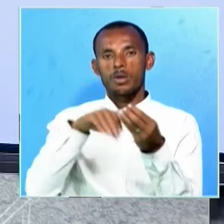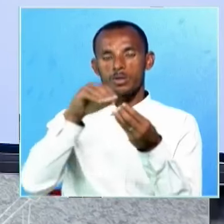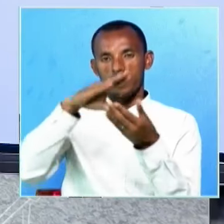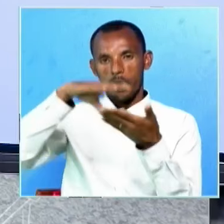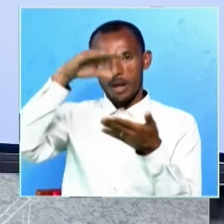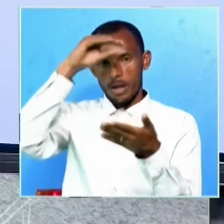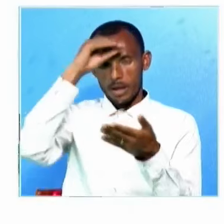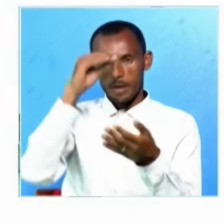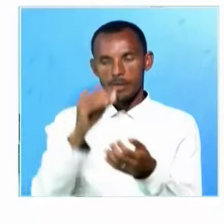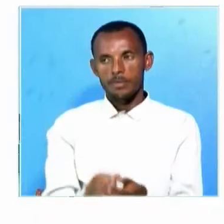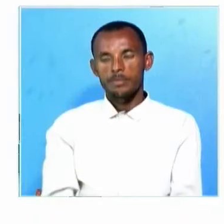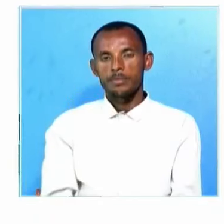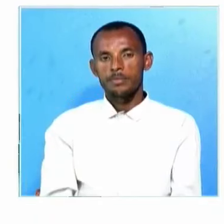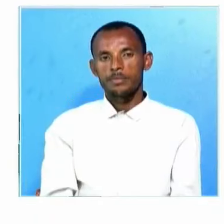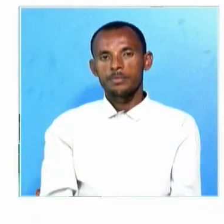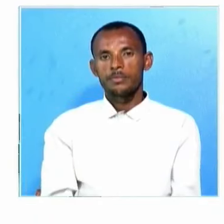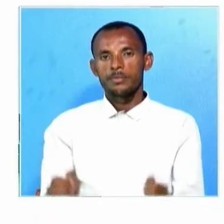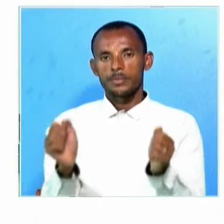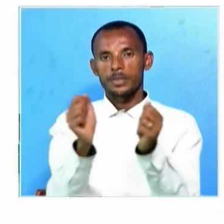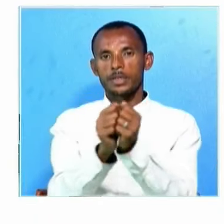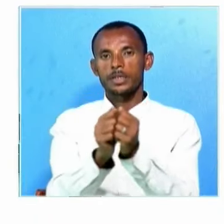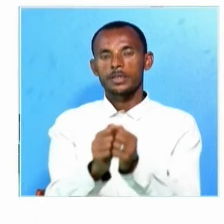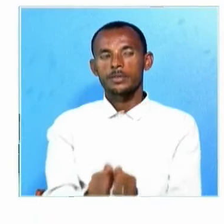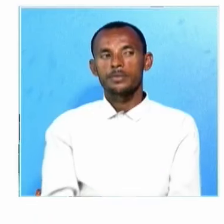about intersection.